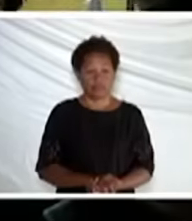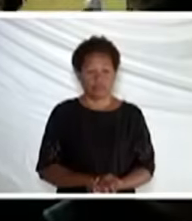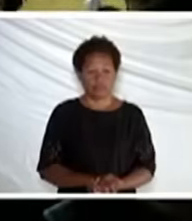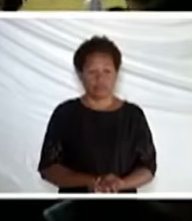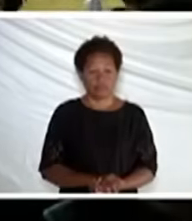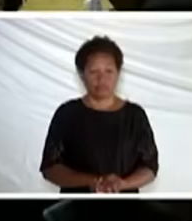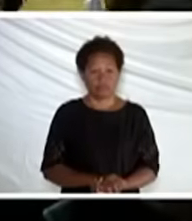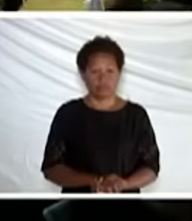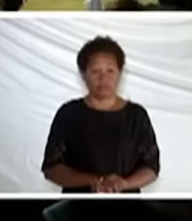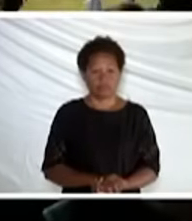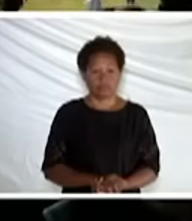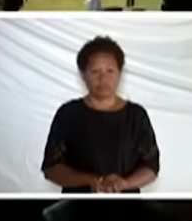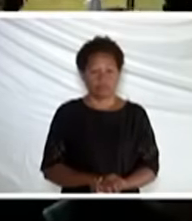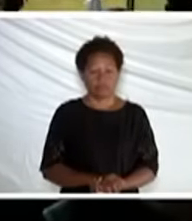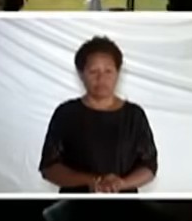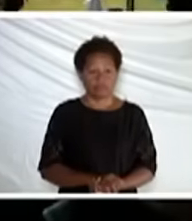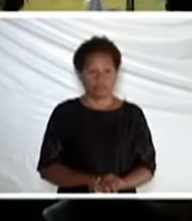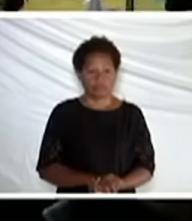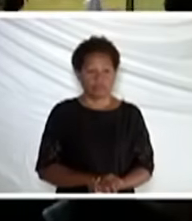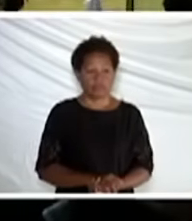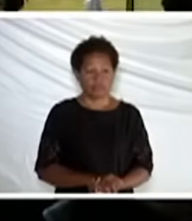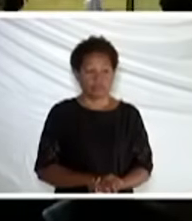Remove headrest.